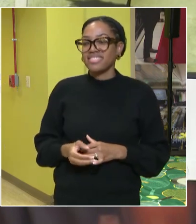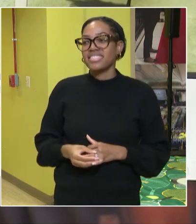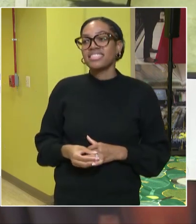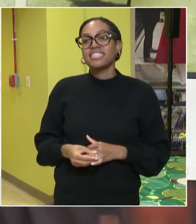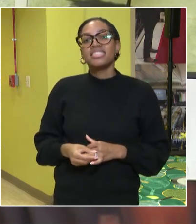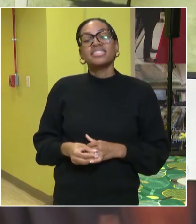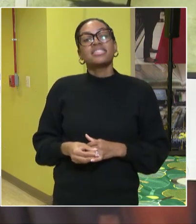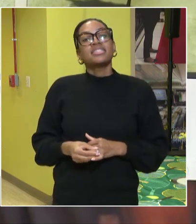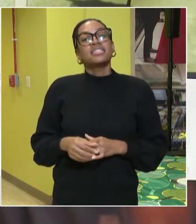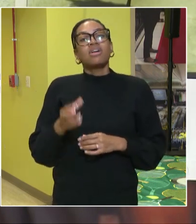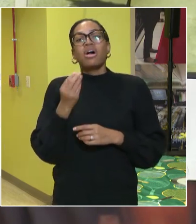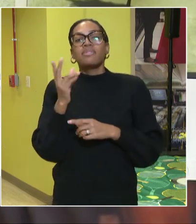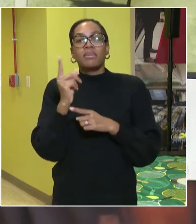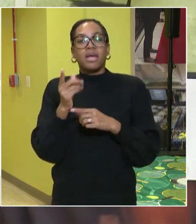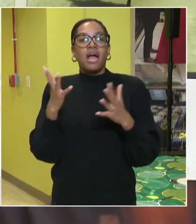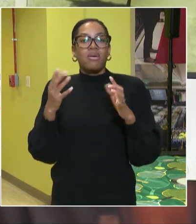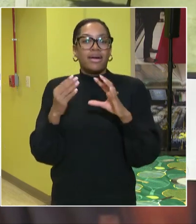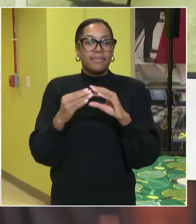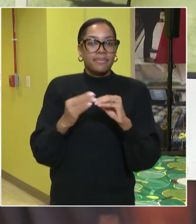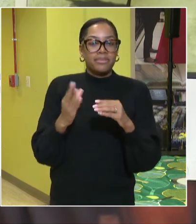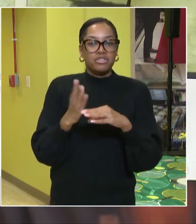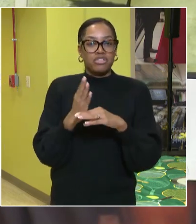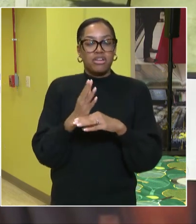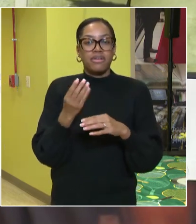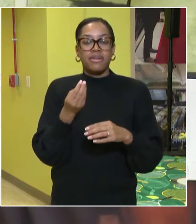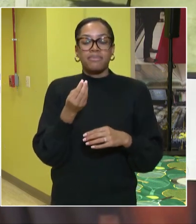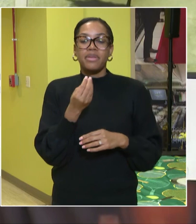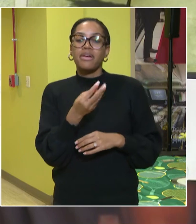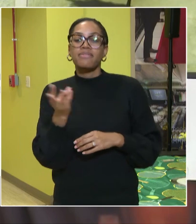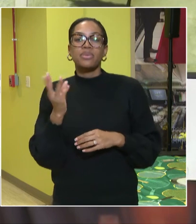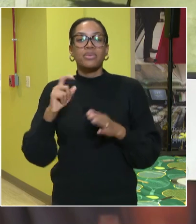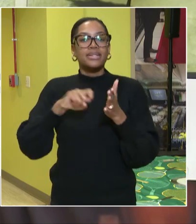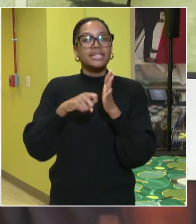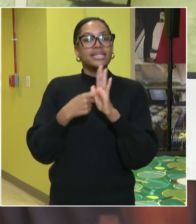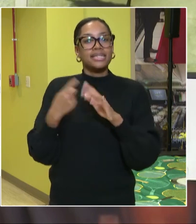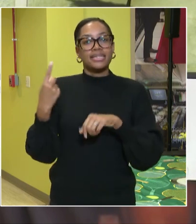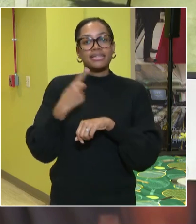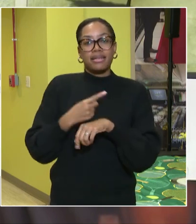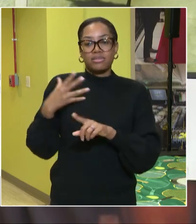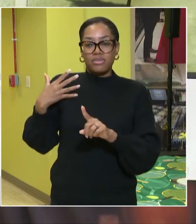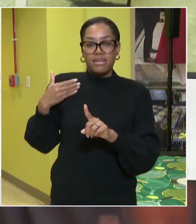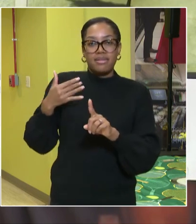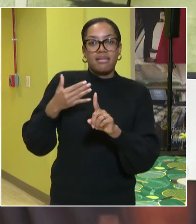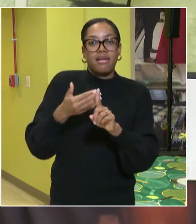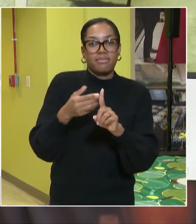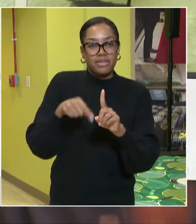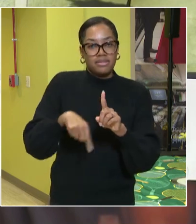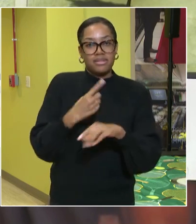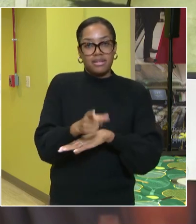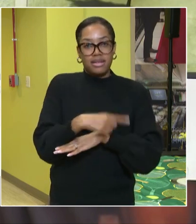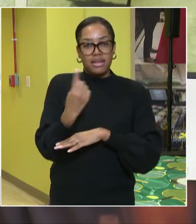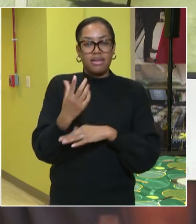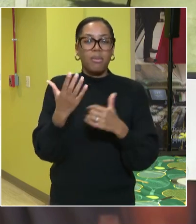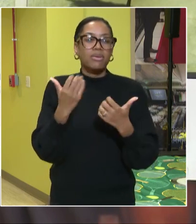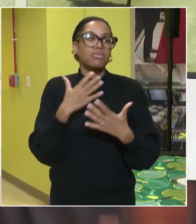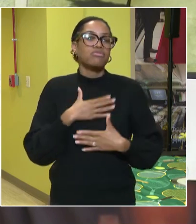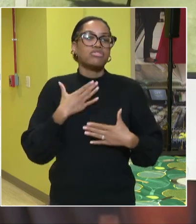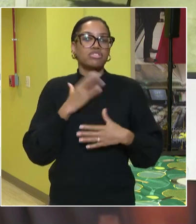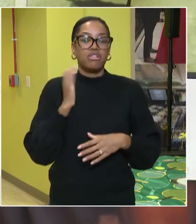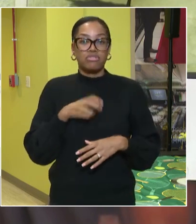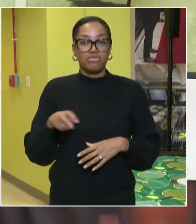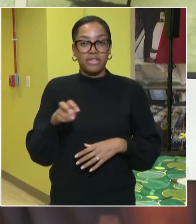So, just for a couple of minutes, I'd like to share with you a few key dates leading up to the day so you can fully appreciate our journey.